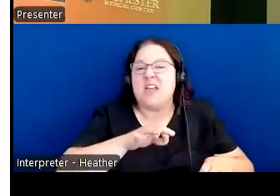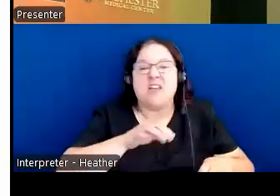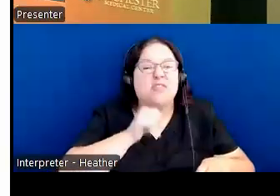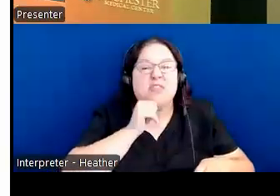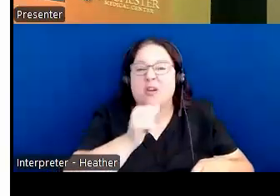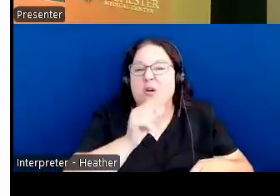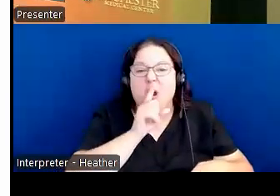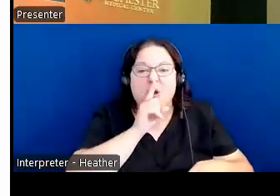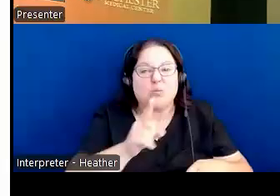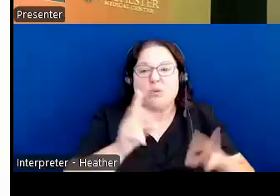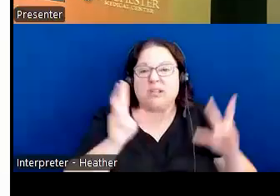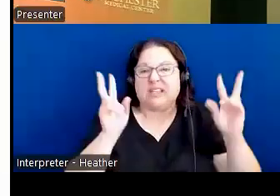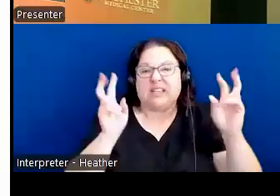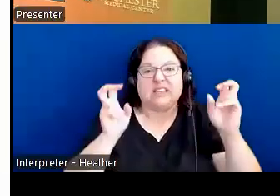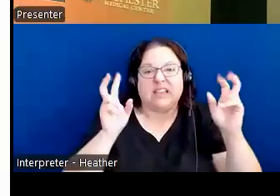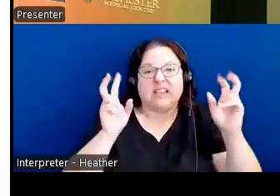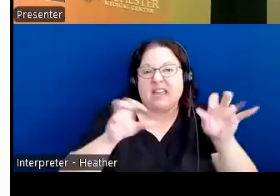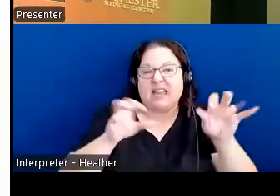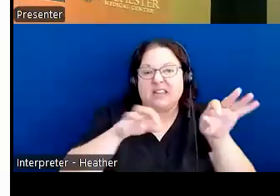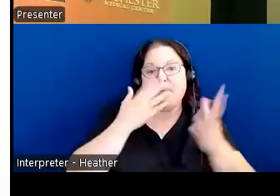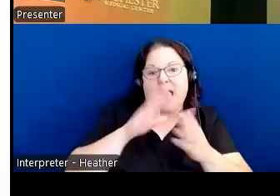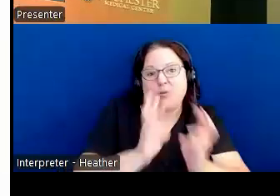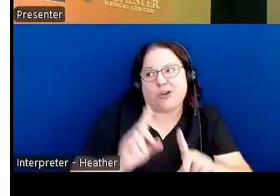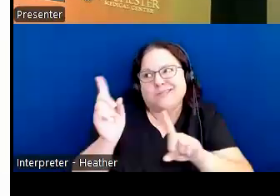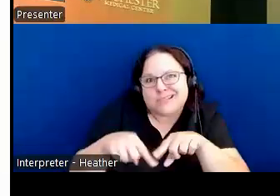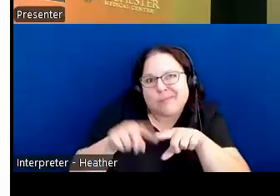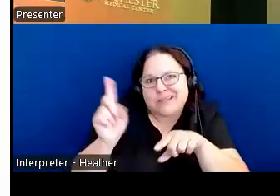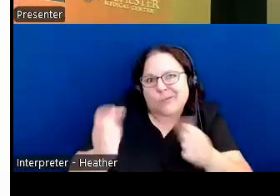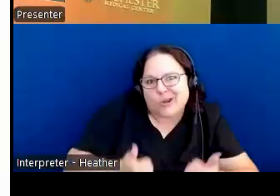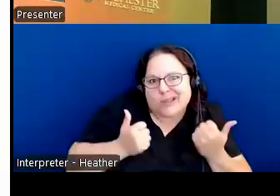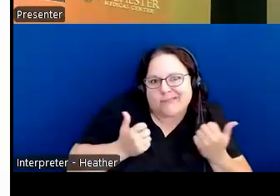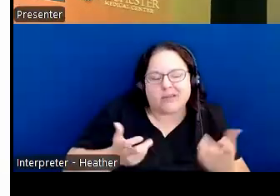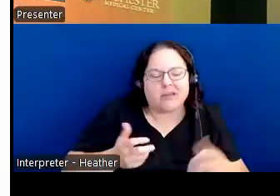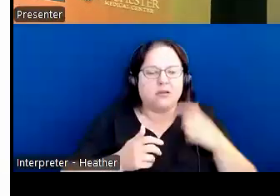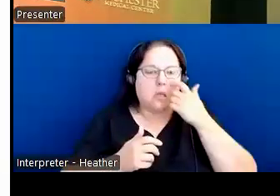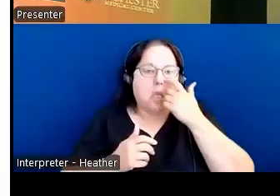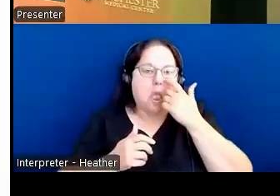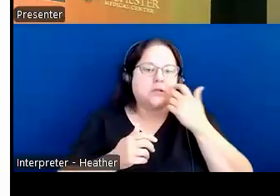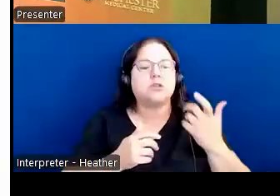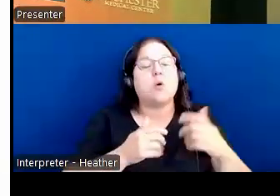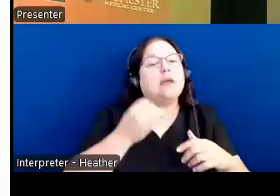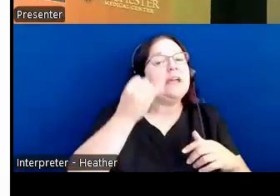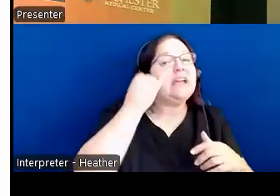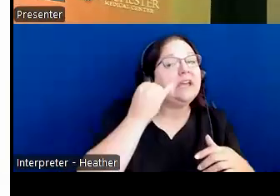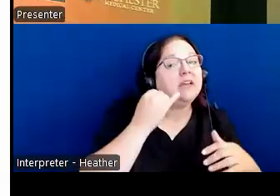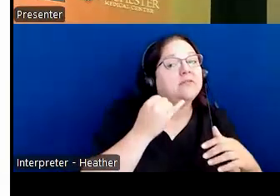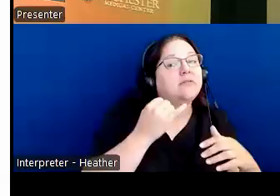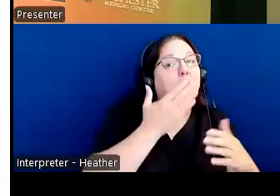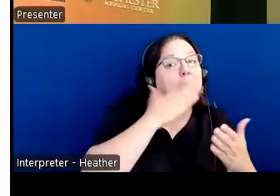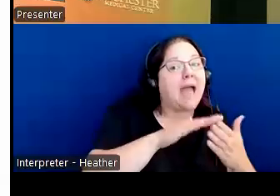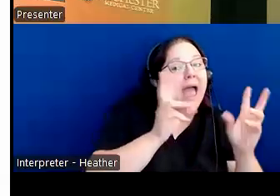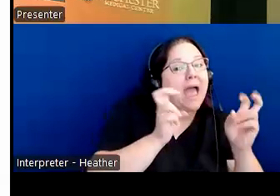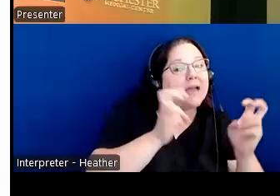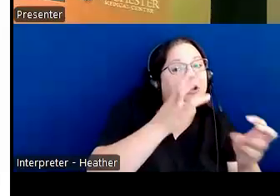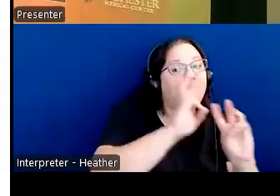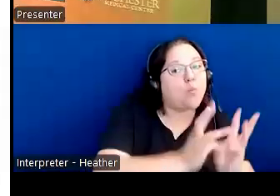weather. Depends on where you are. And then I looked at whether or not there was bad weather preceding people's no-shows in the 4